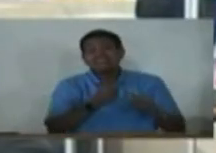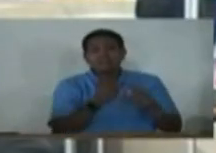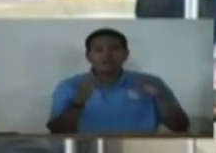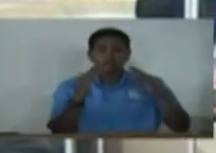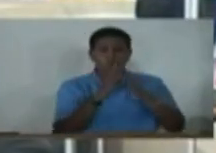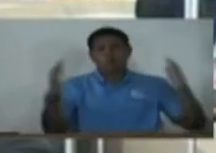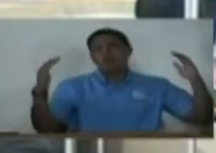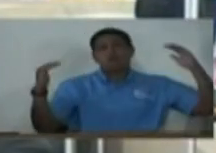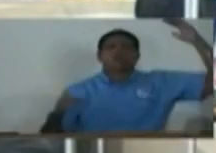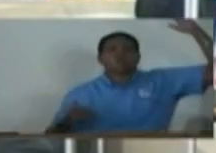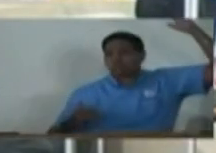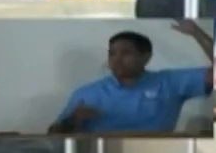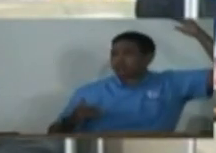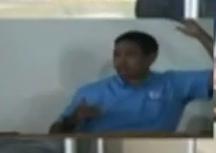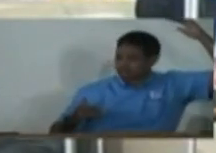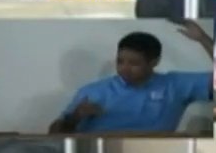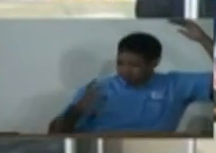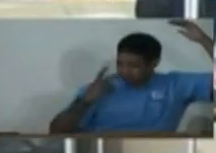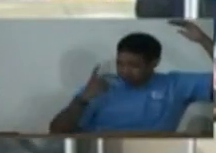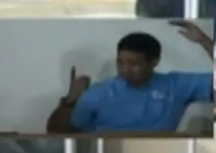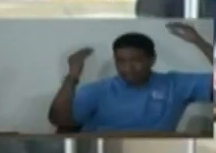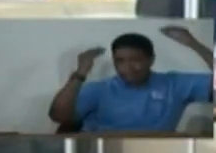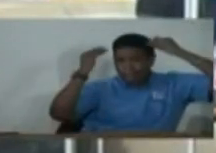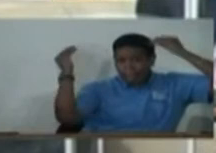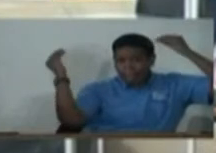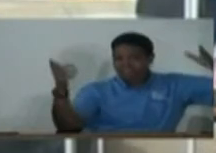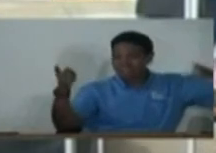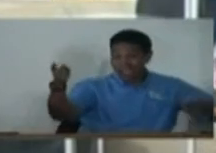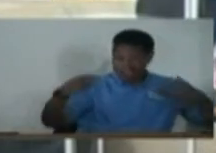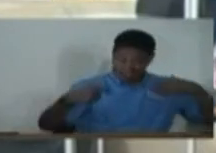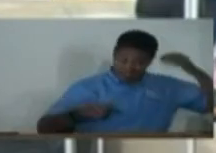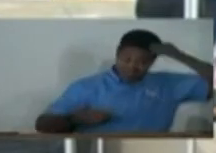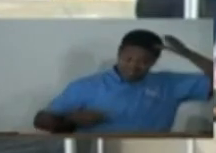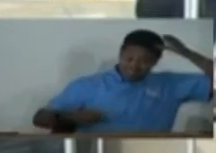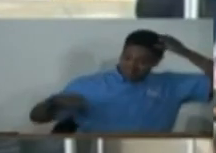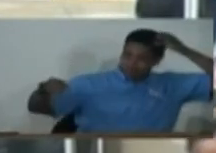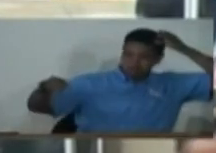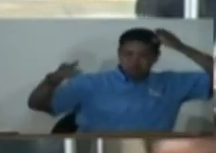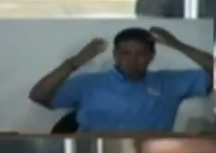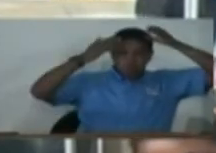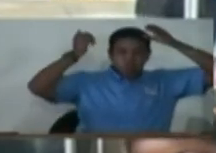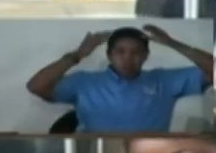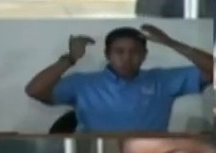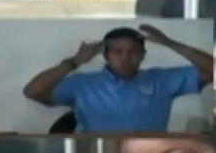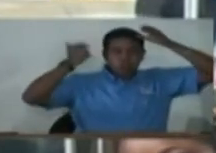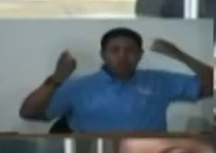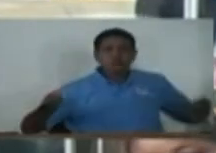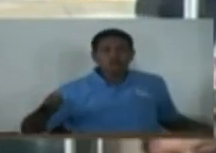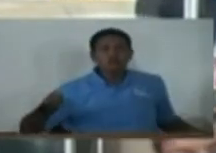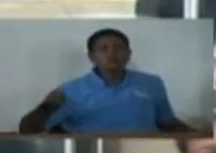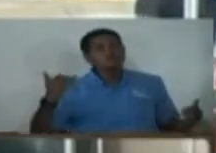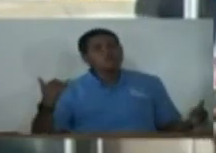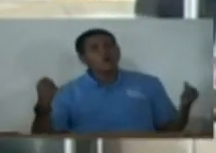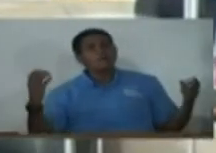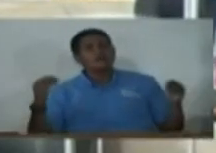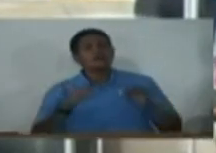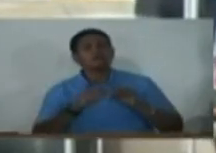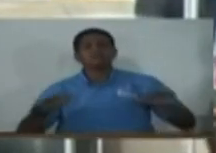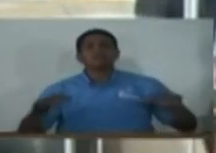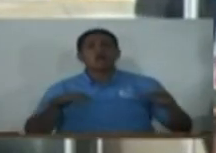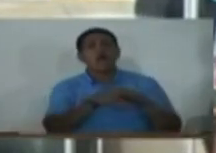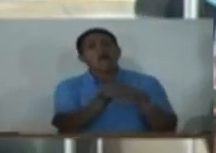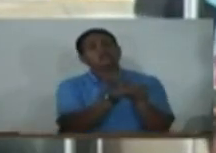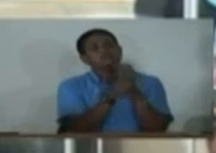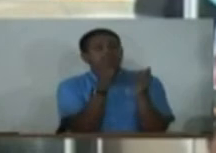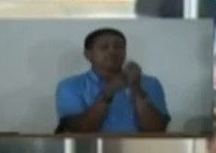wide disparity in information. While we live in the information age and many Jamaicans have access